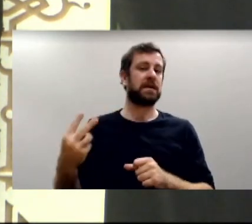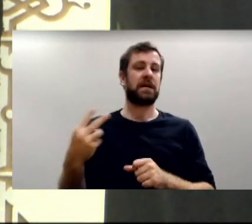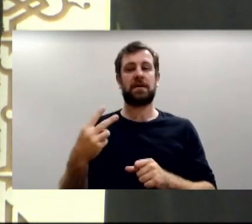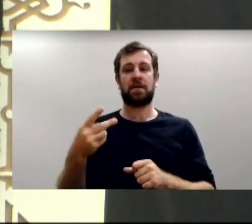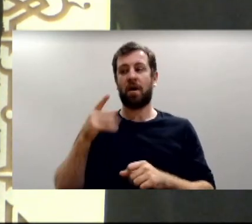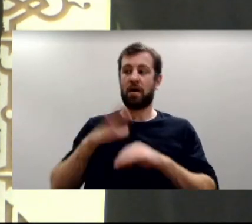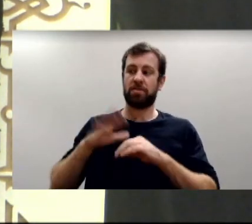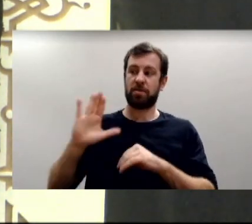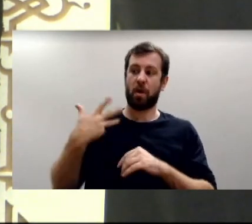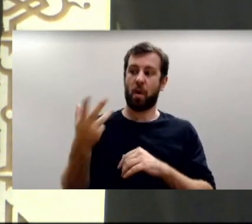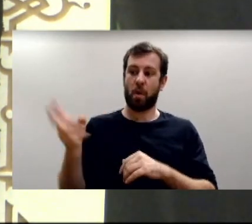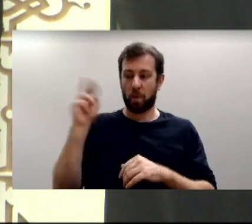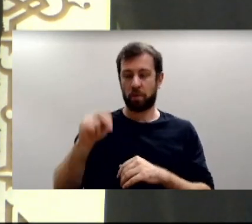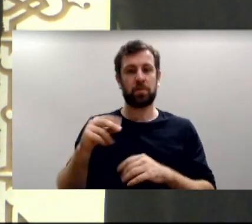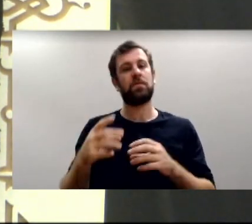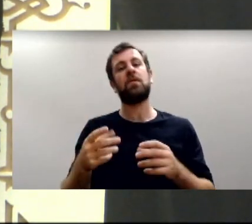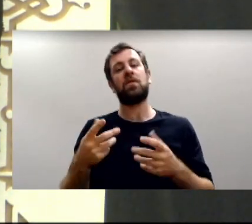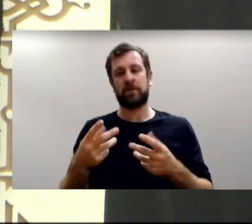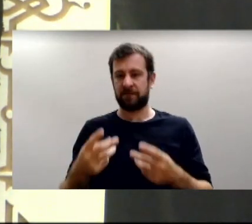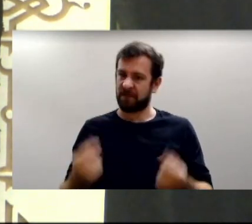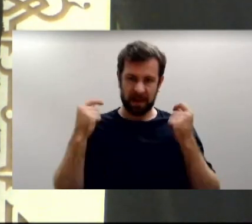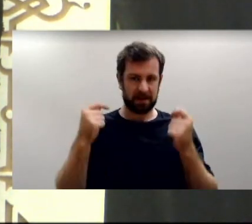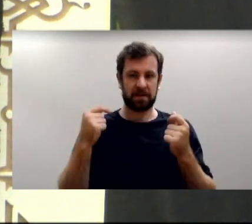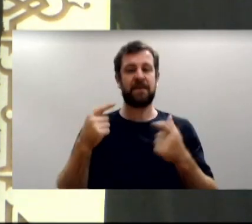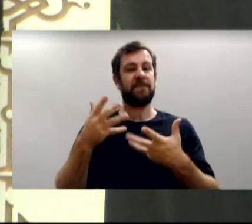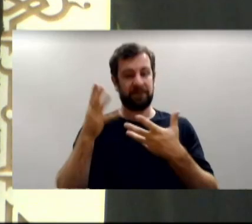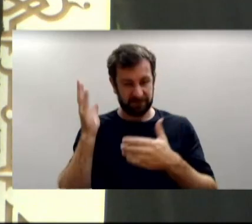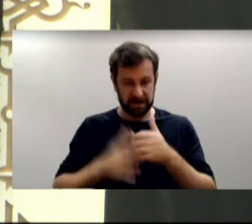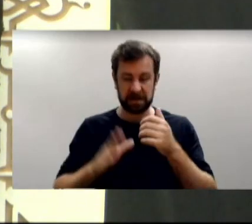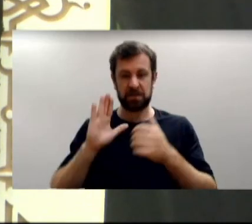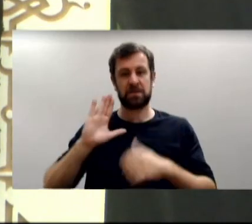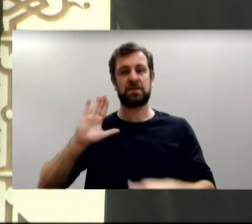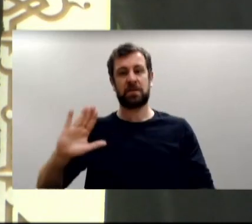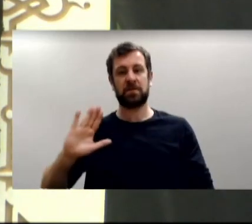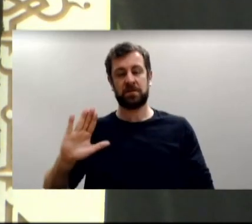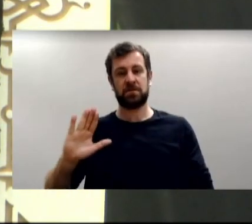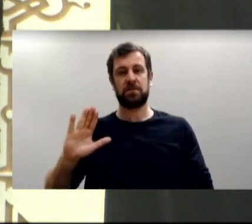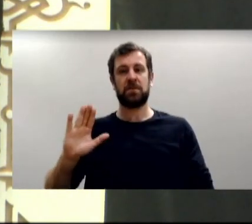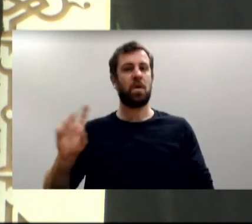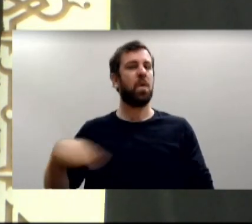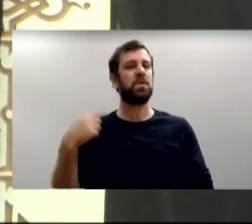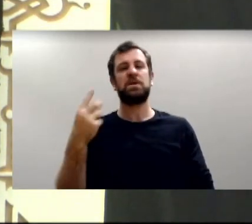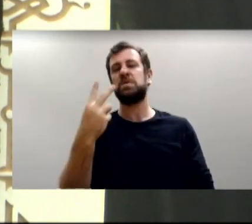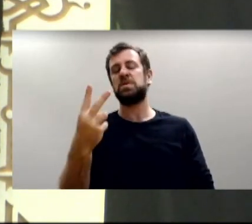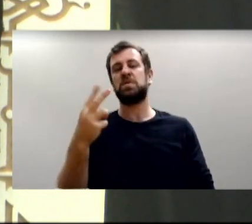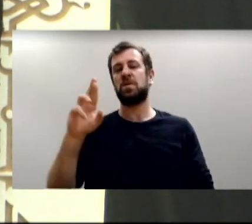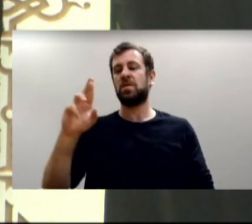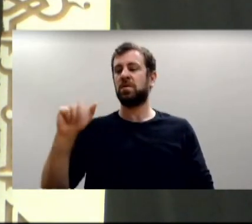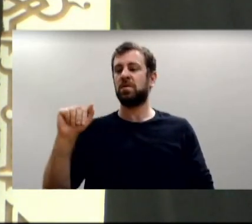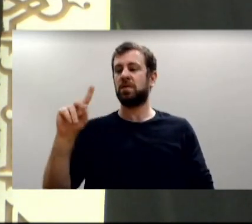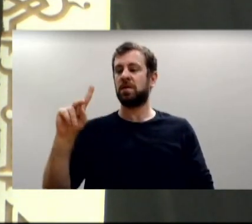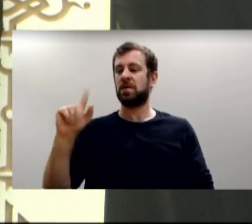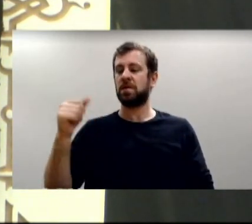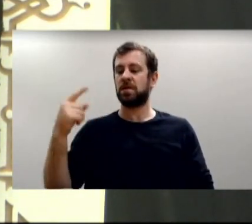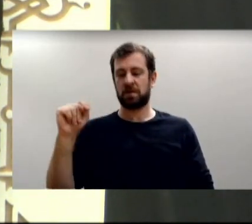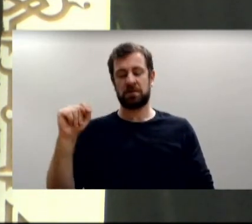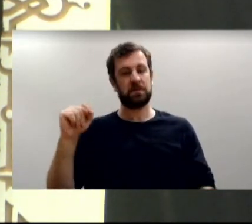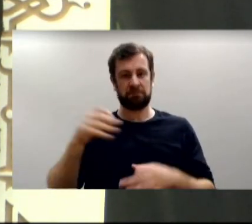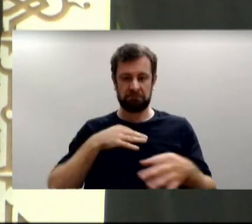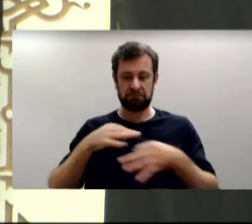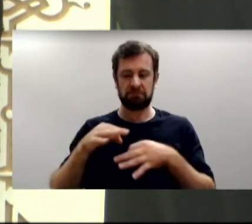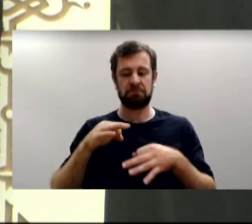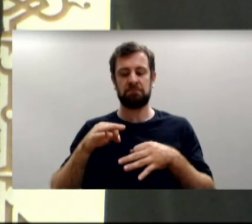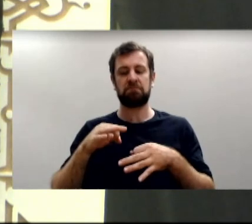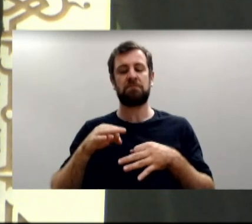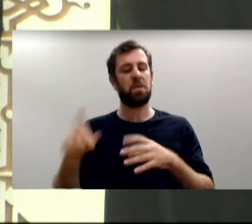quick. Finish their namaz. Namaz al-khawf will only be 2 rakat, even if it's Zuhr and Asr, just like Qasr